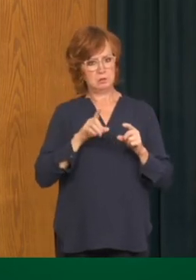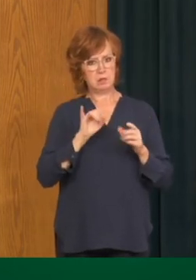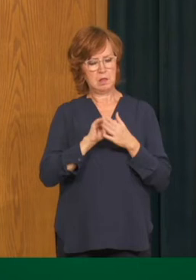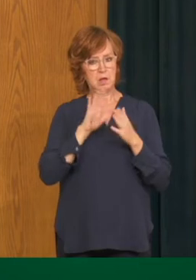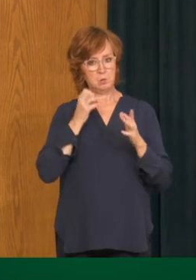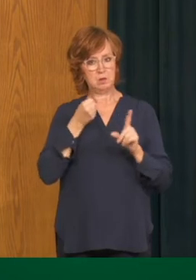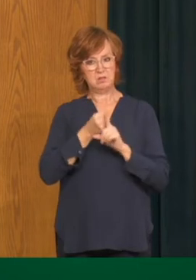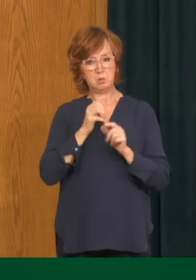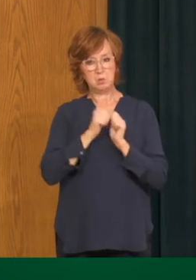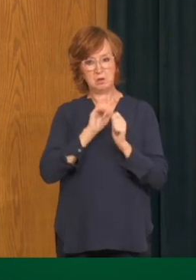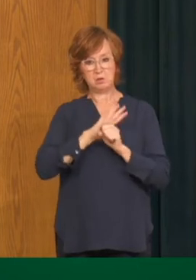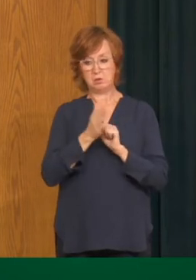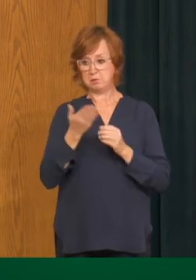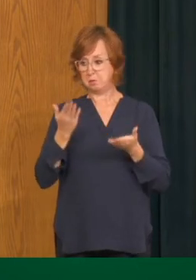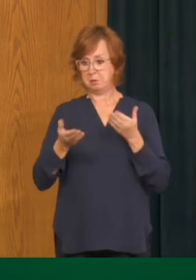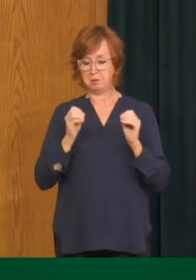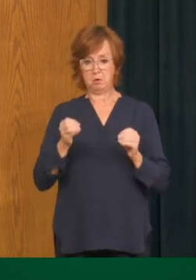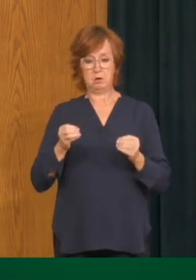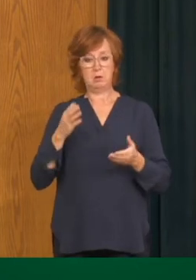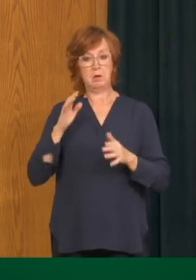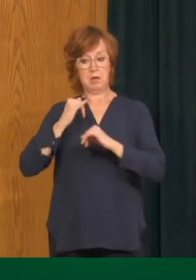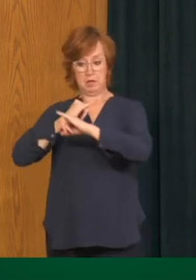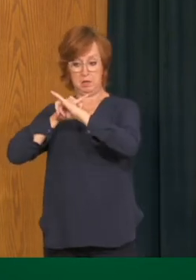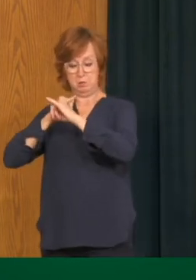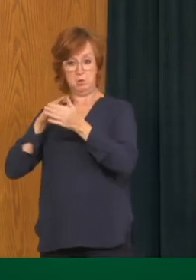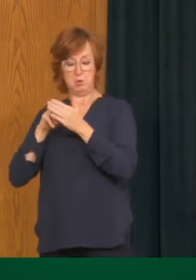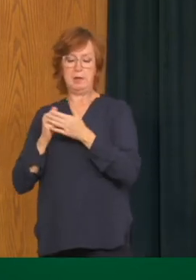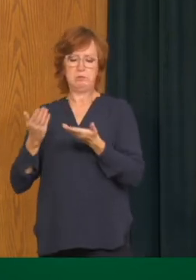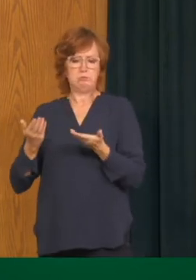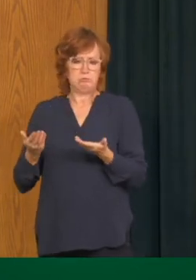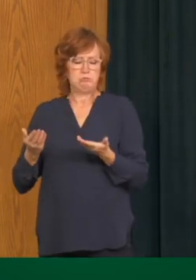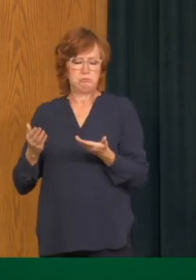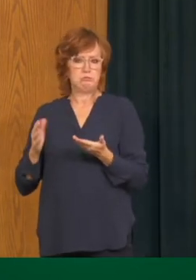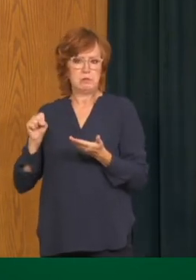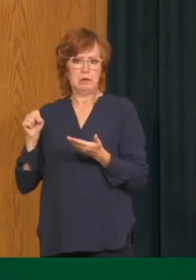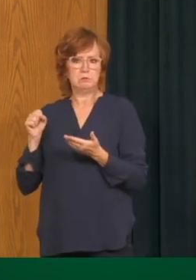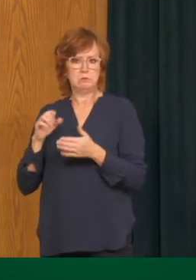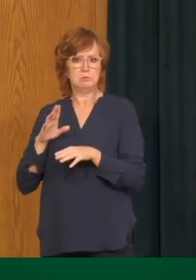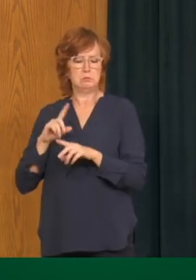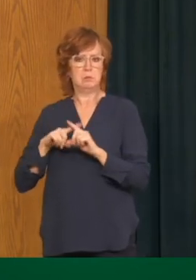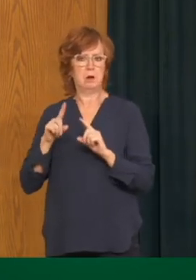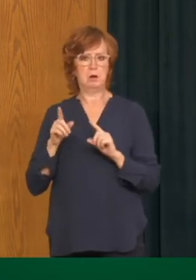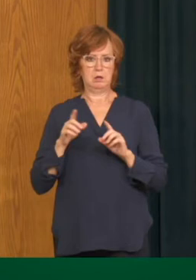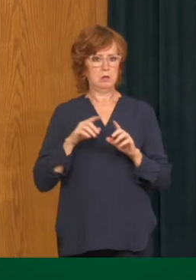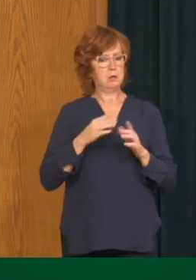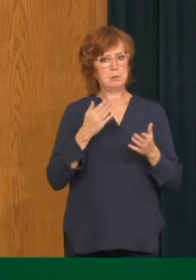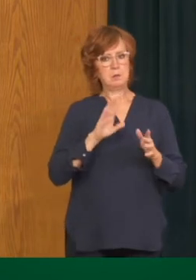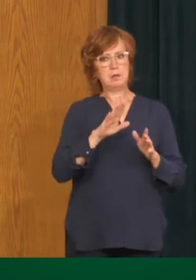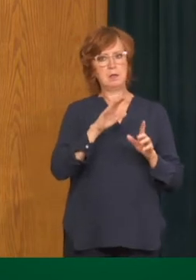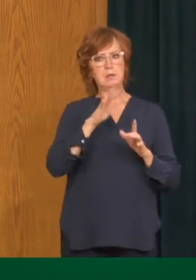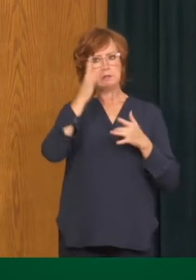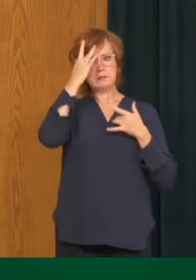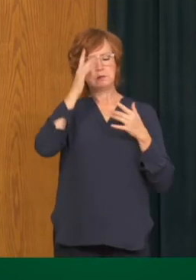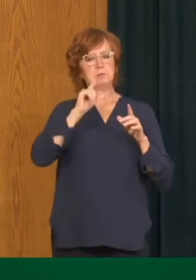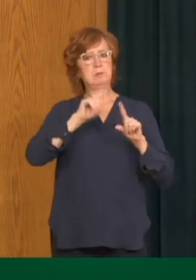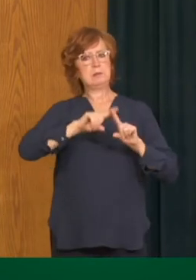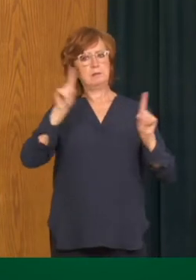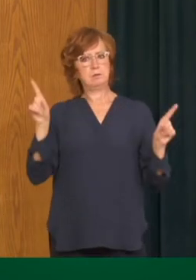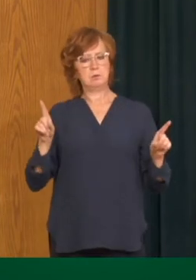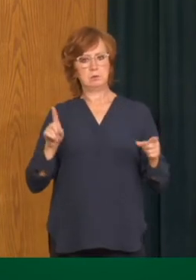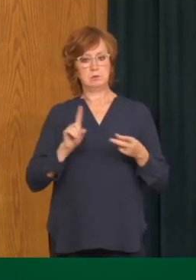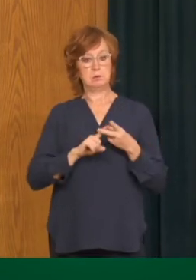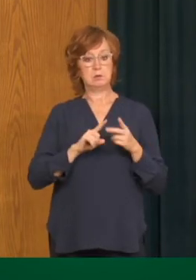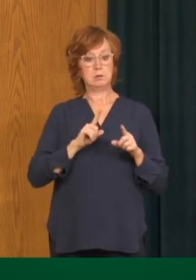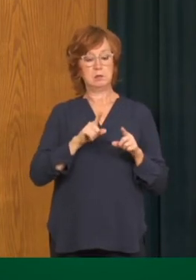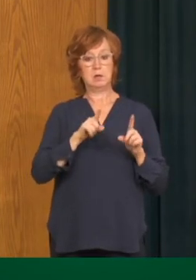an underlying illness like immune suppression. But then, obviously there may be concerns that in the household setting, are there any household